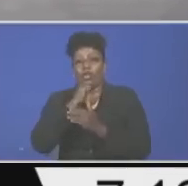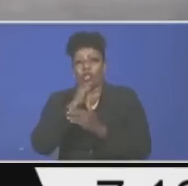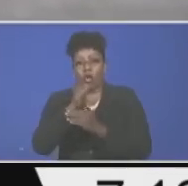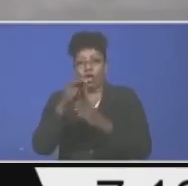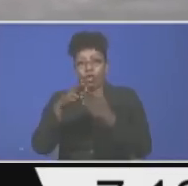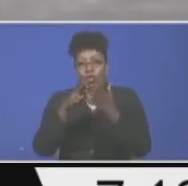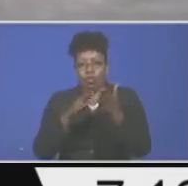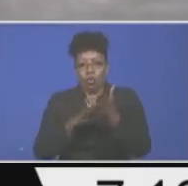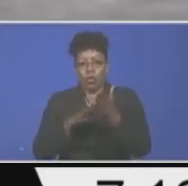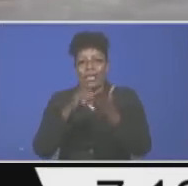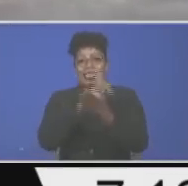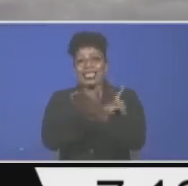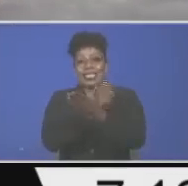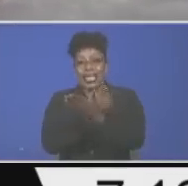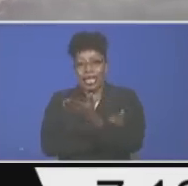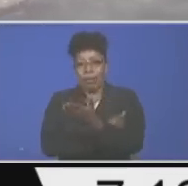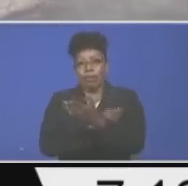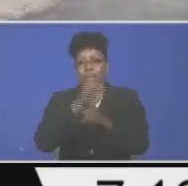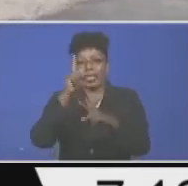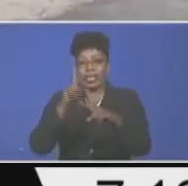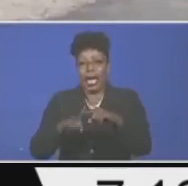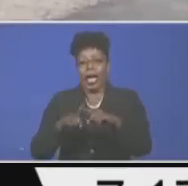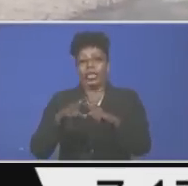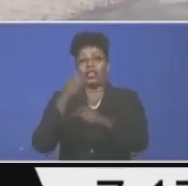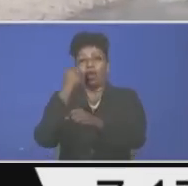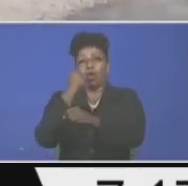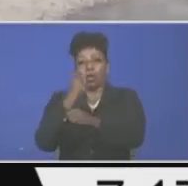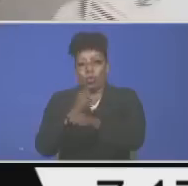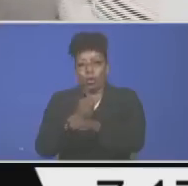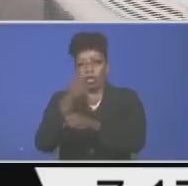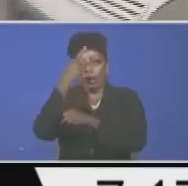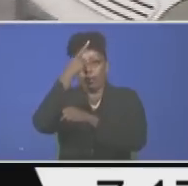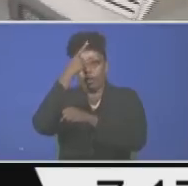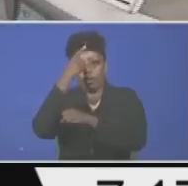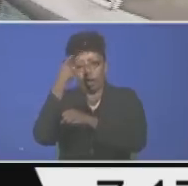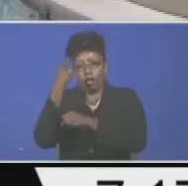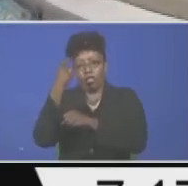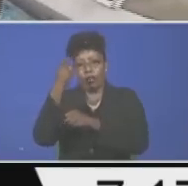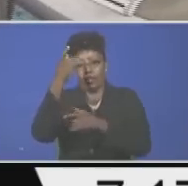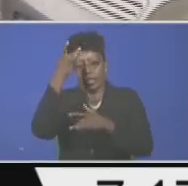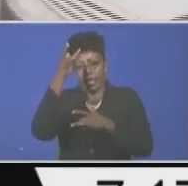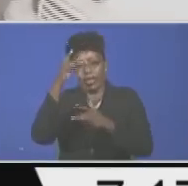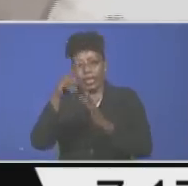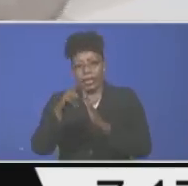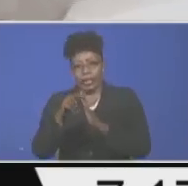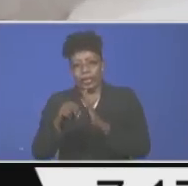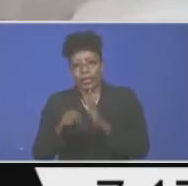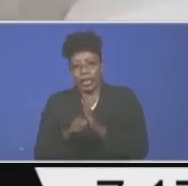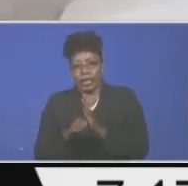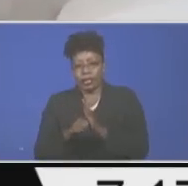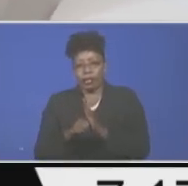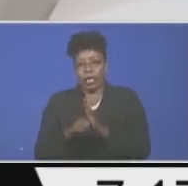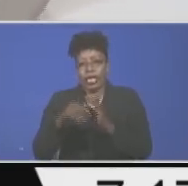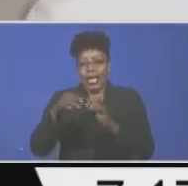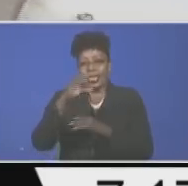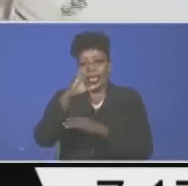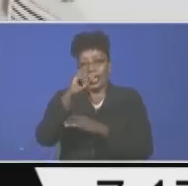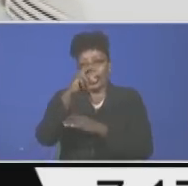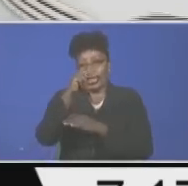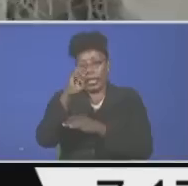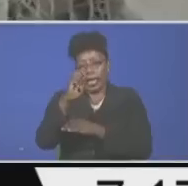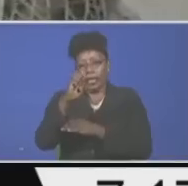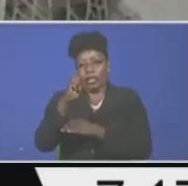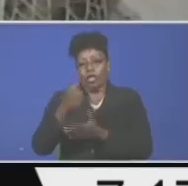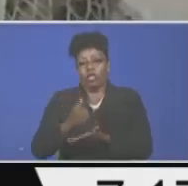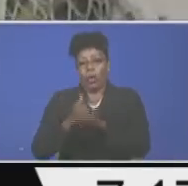ruled a disabled, but cannot work because of his physical ailments. He relies on a battered cane to assist as he walks across